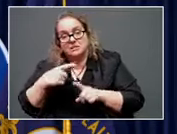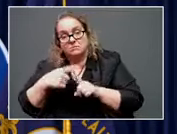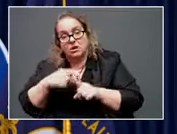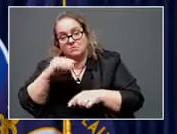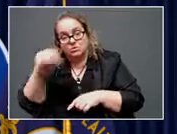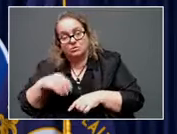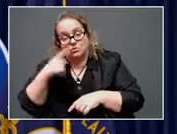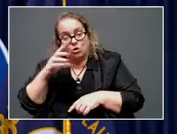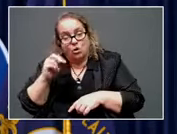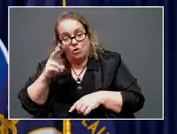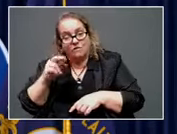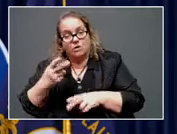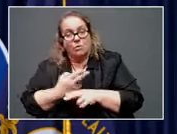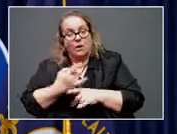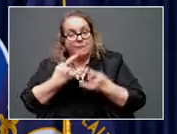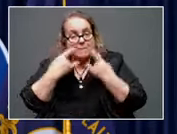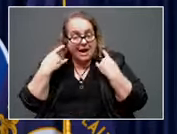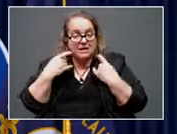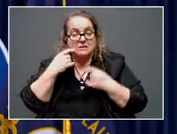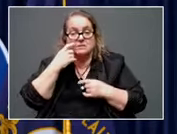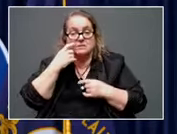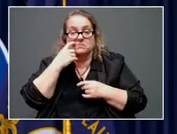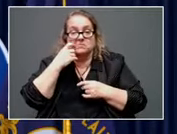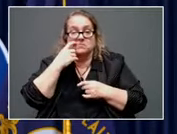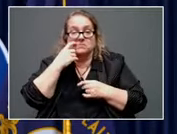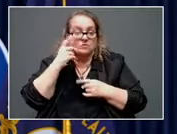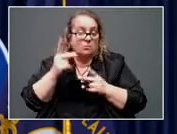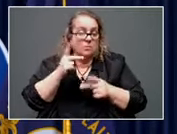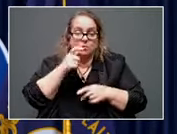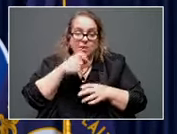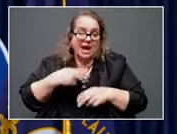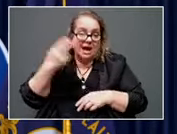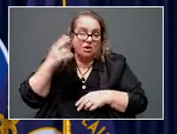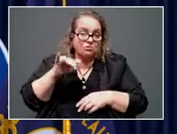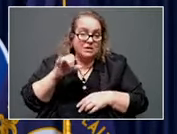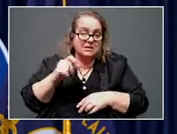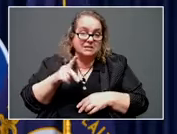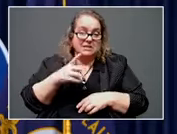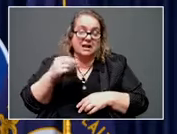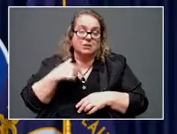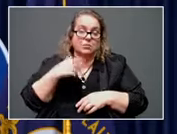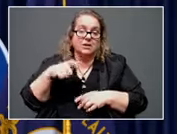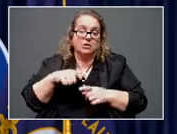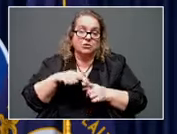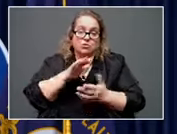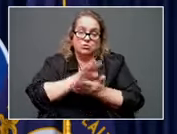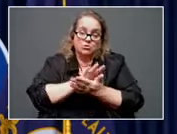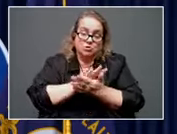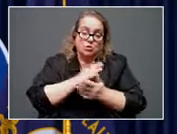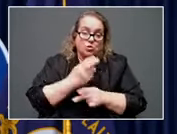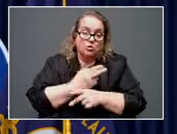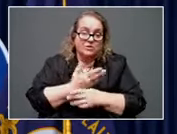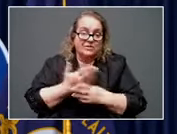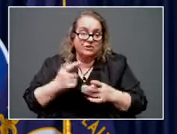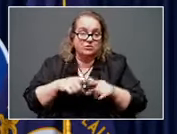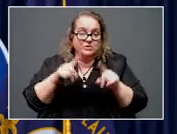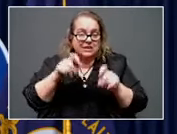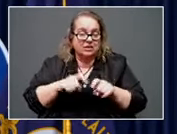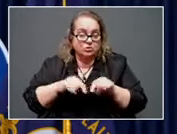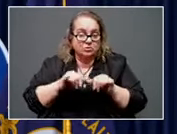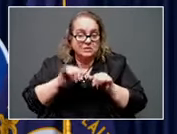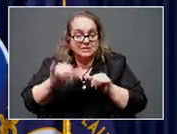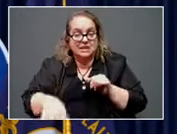in a targeted fashion still for people who are at high risk. And we need to, in schools, use things like Test to Stay, and in our